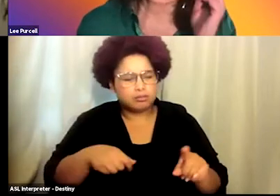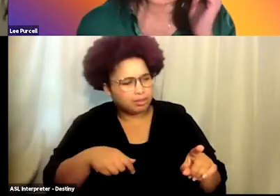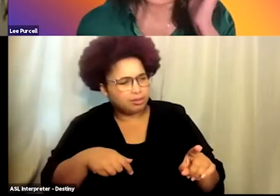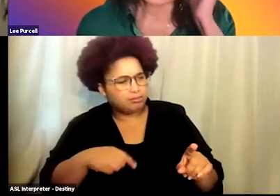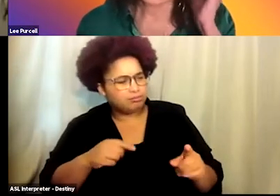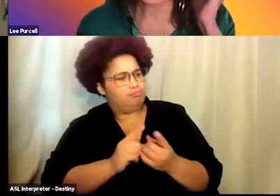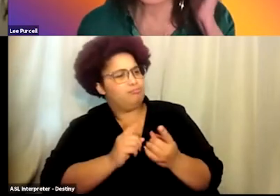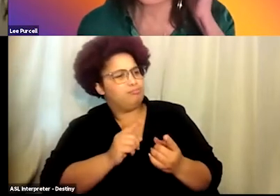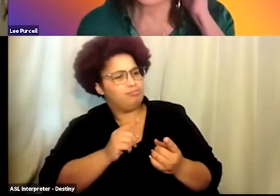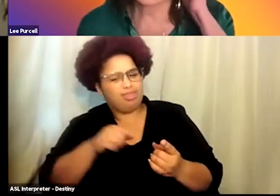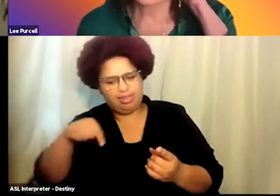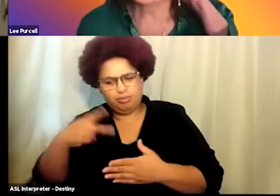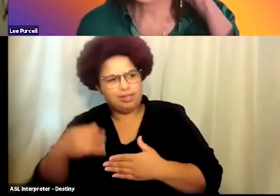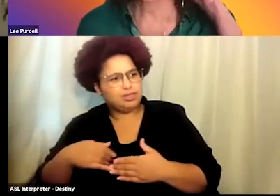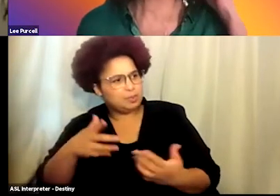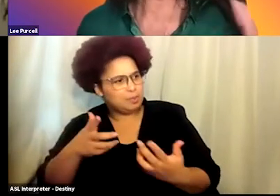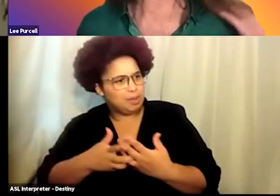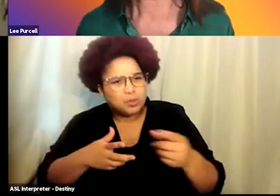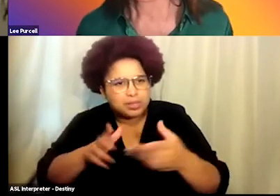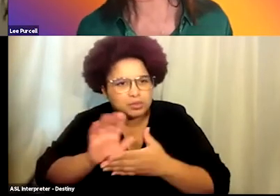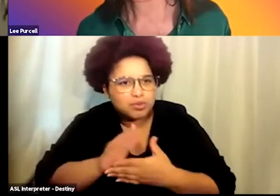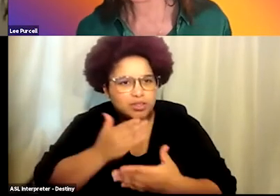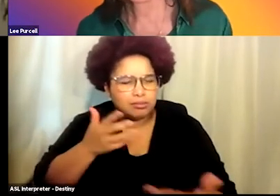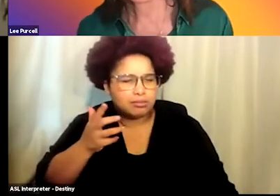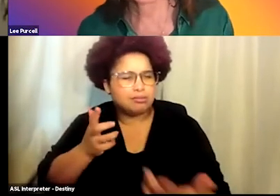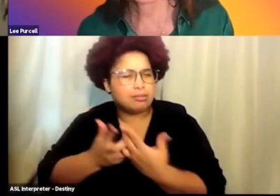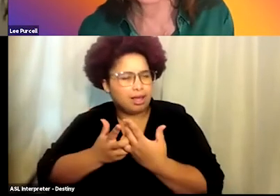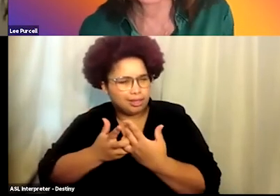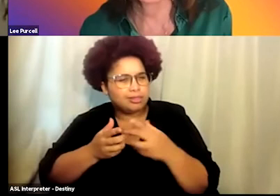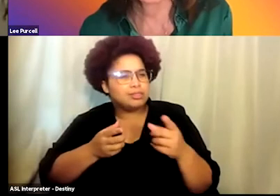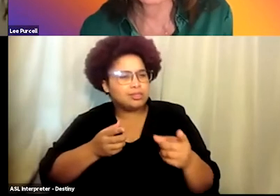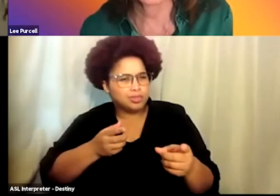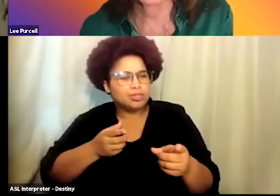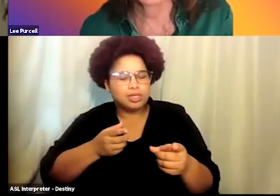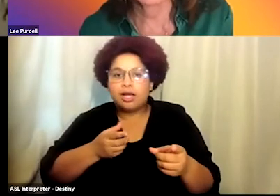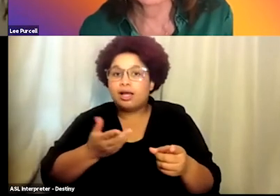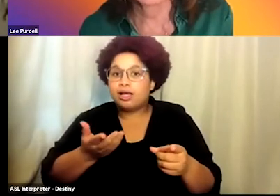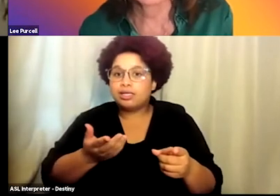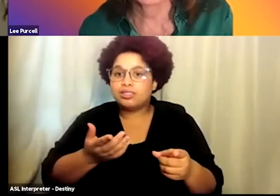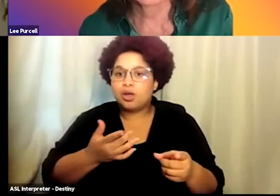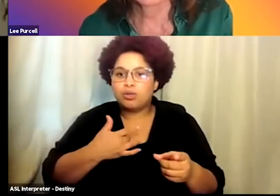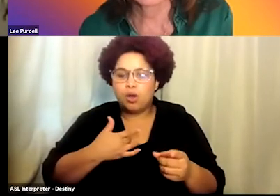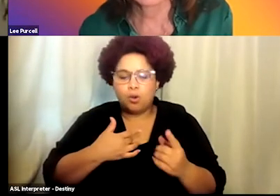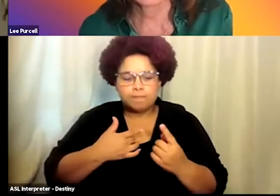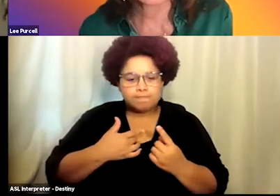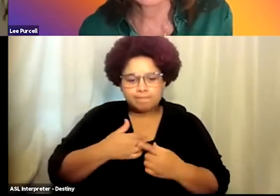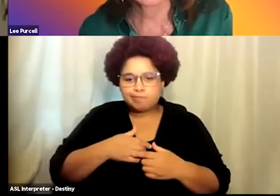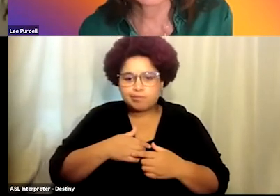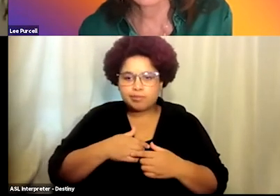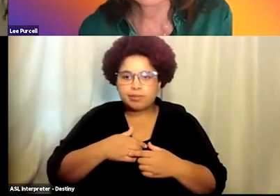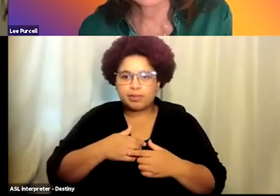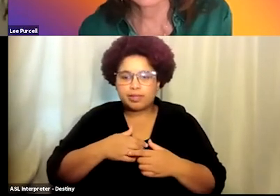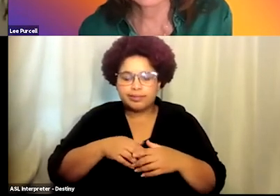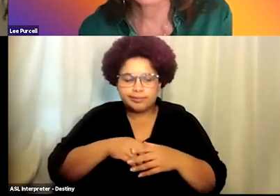project, you're right for this series, you're right for this film. So don't be insulated. Don't do that. Try